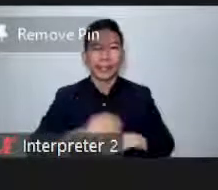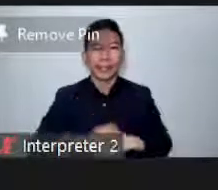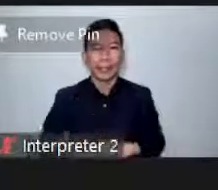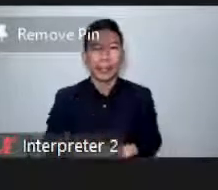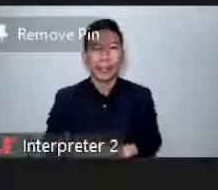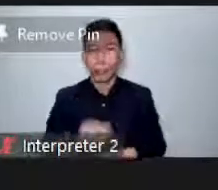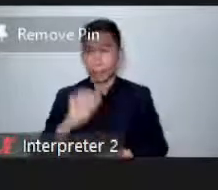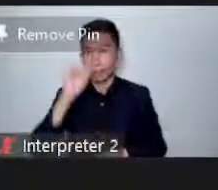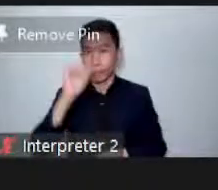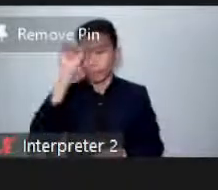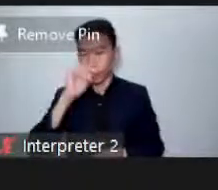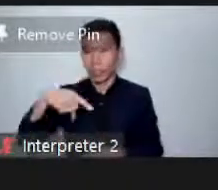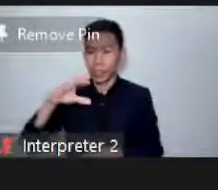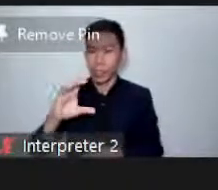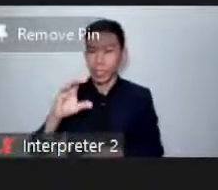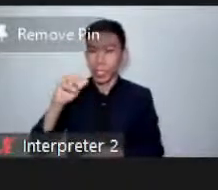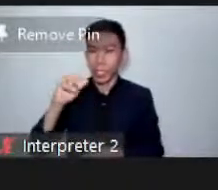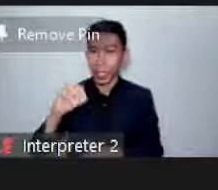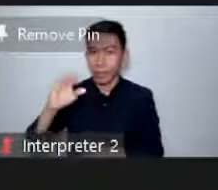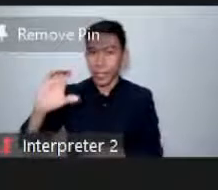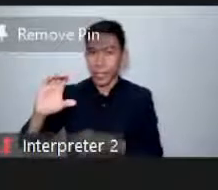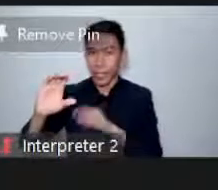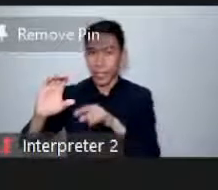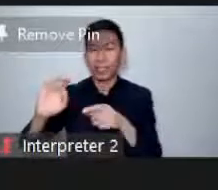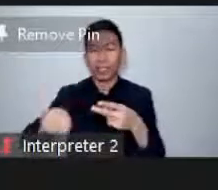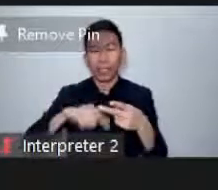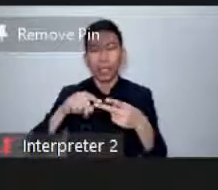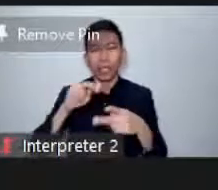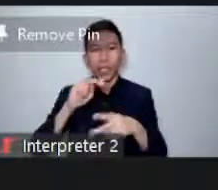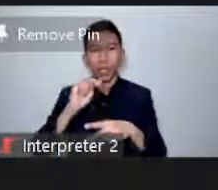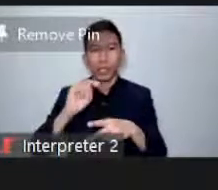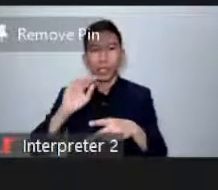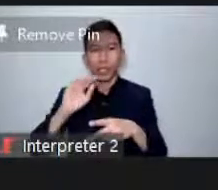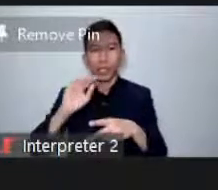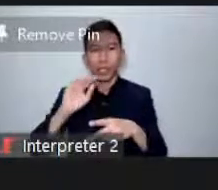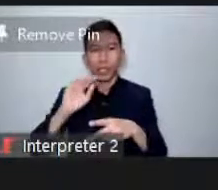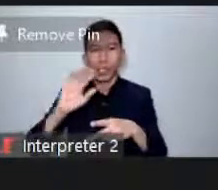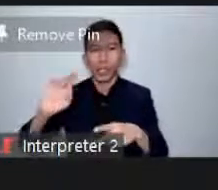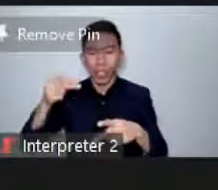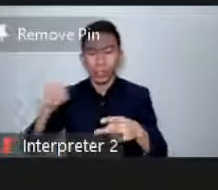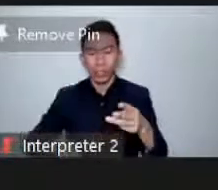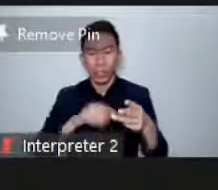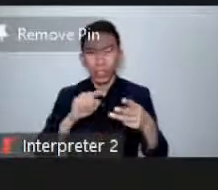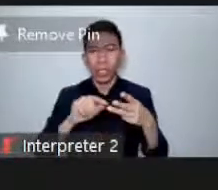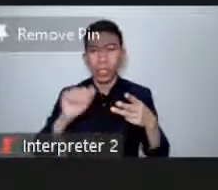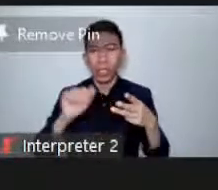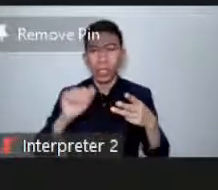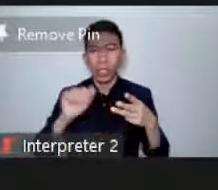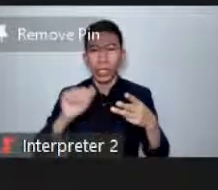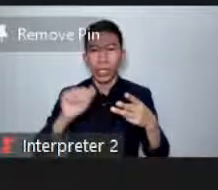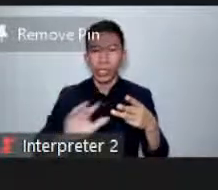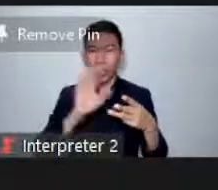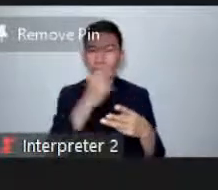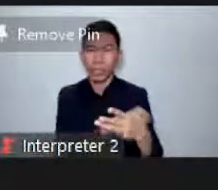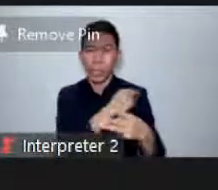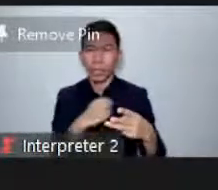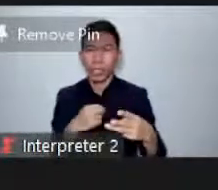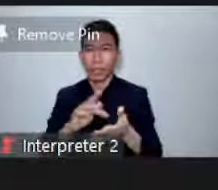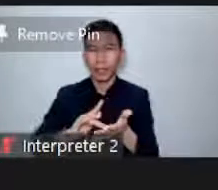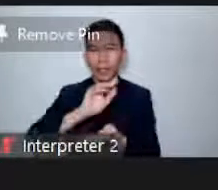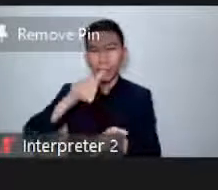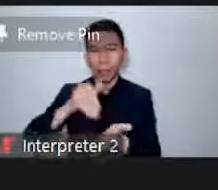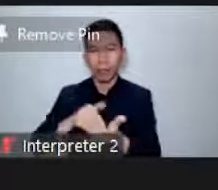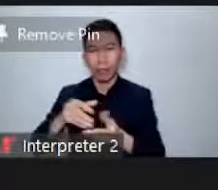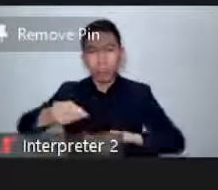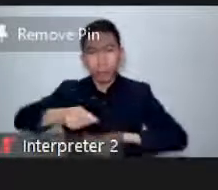Medical Center, the National Children's Hospital, and the Asian Hospital and Medical Center will provide only childhood